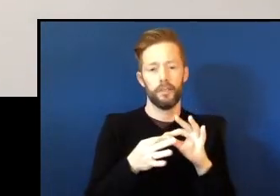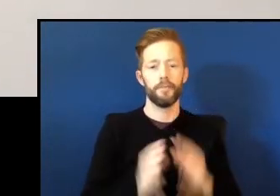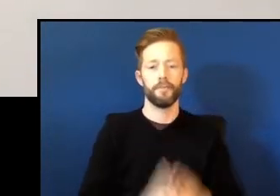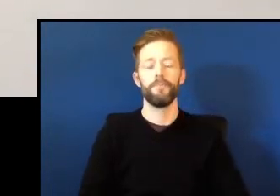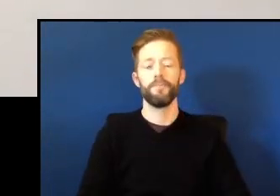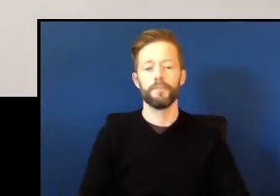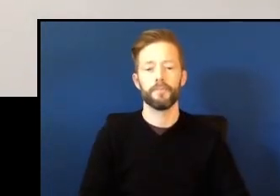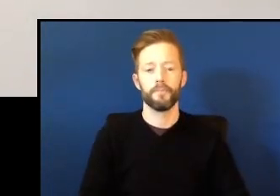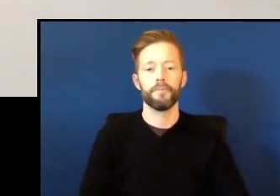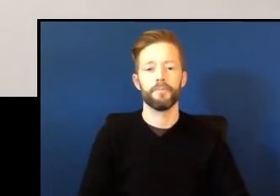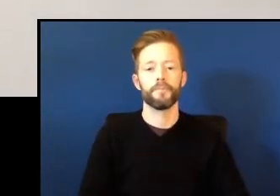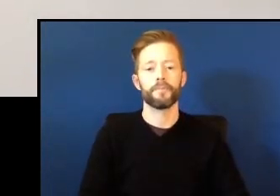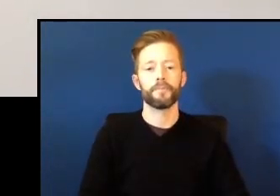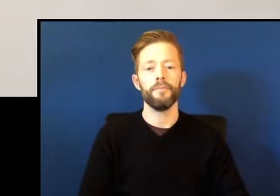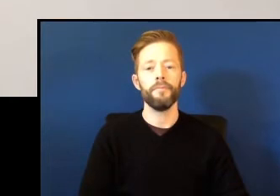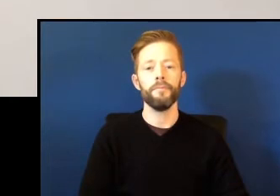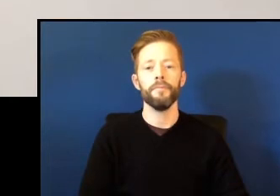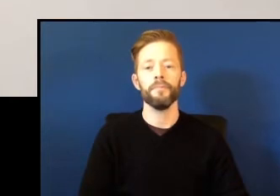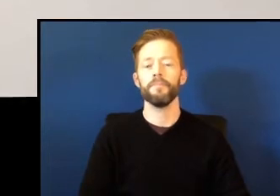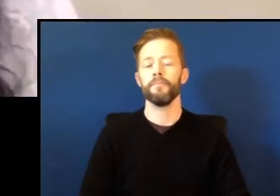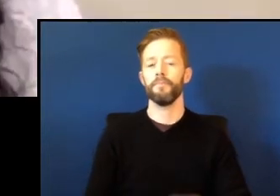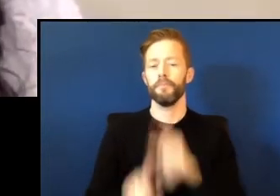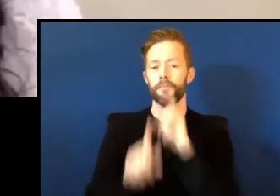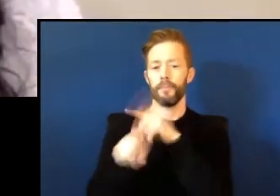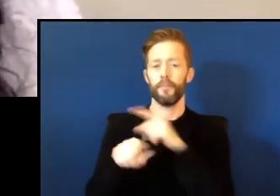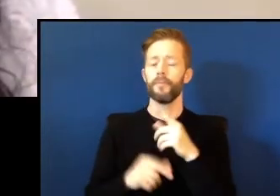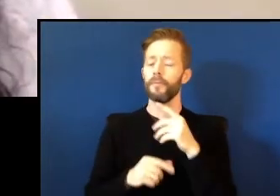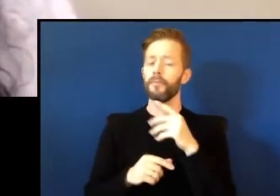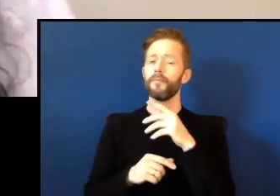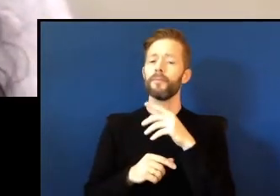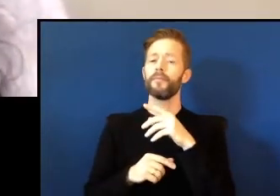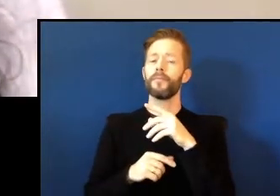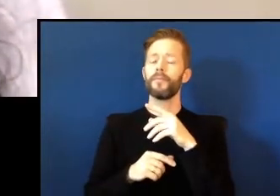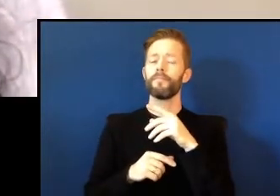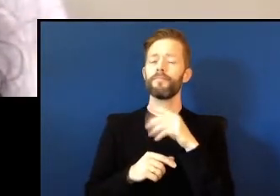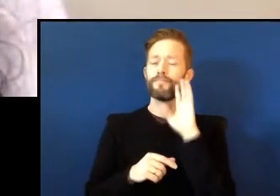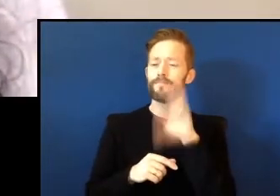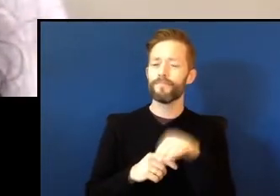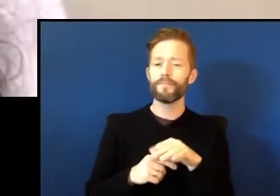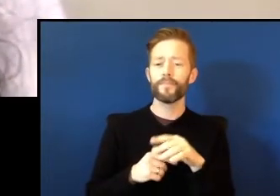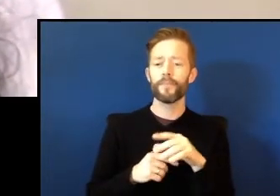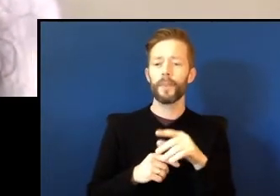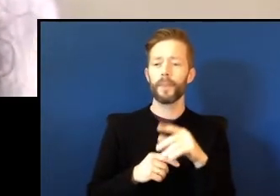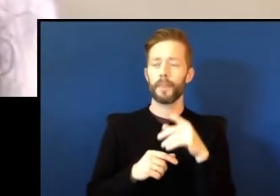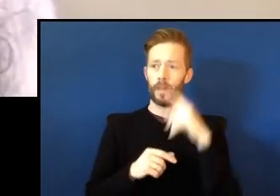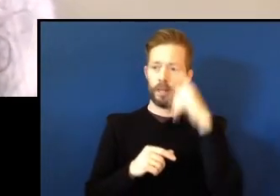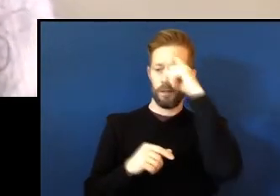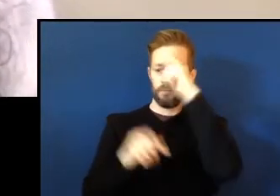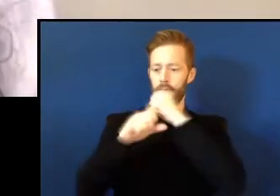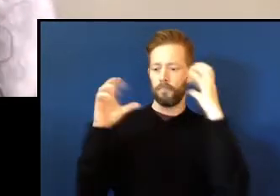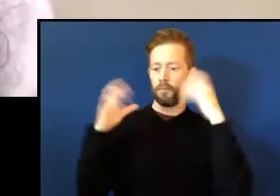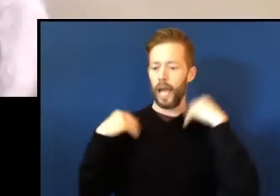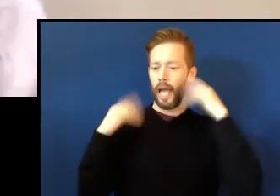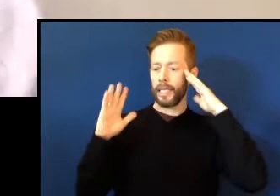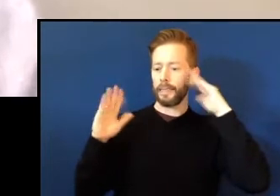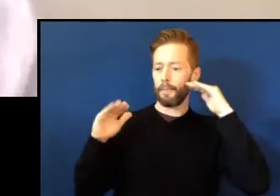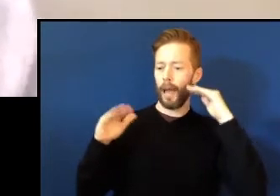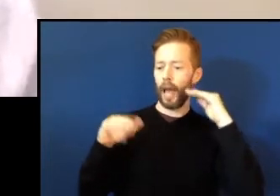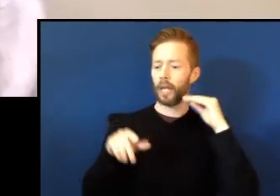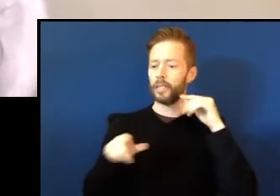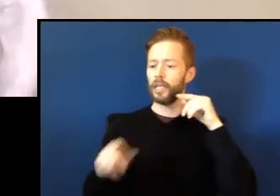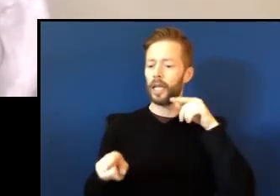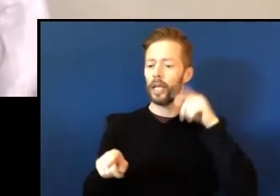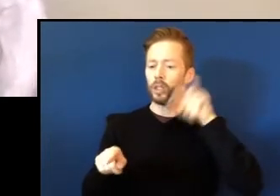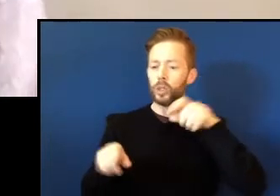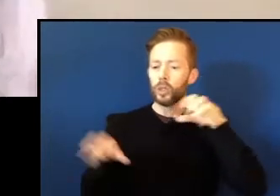connection. Yeah, yeah. Yeah. I think the thing is not having expectations that your child should be moving